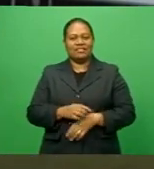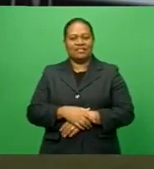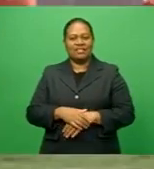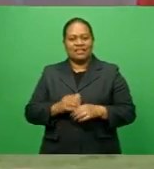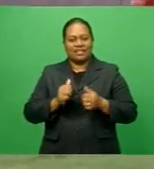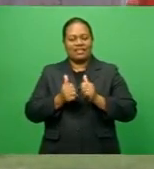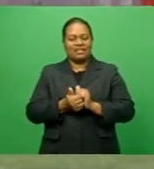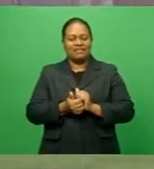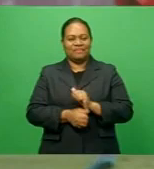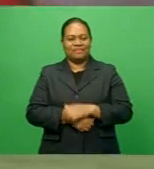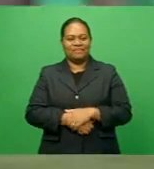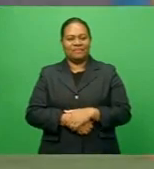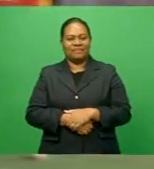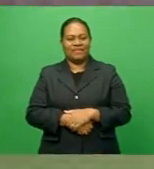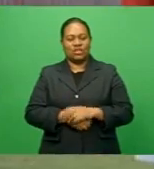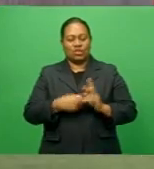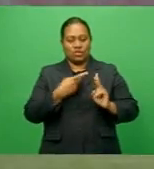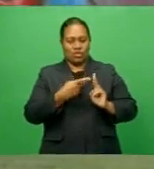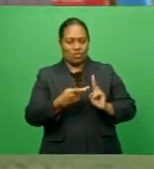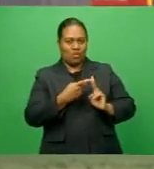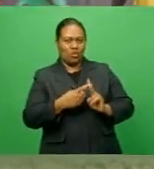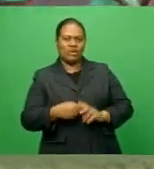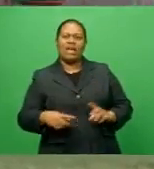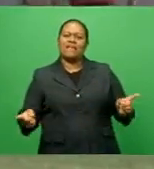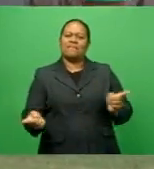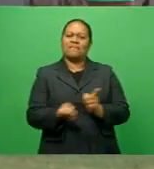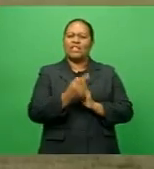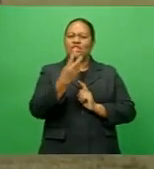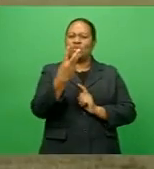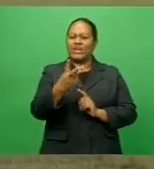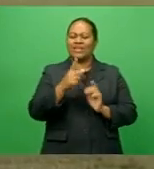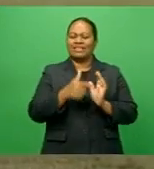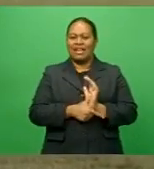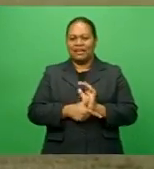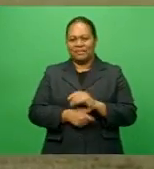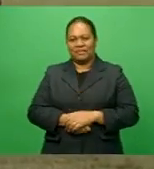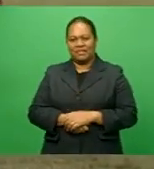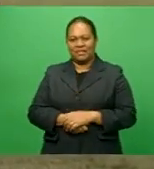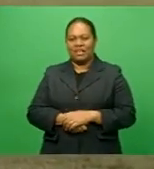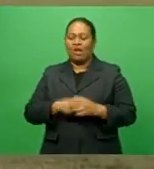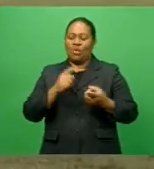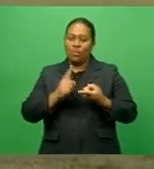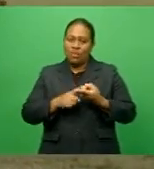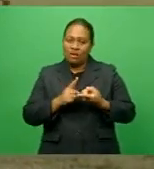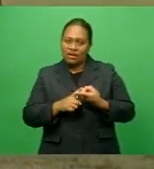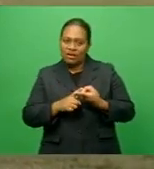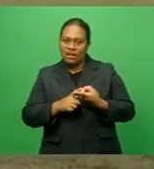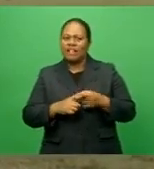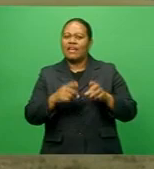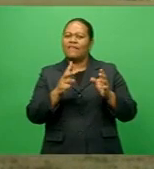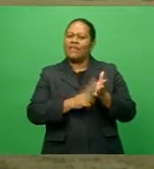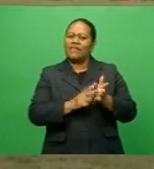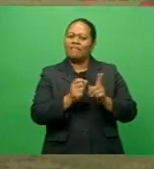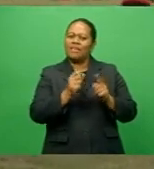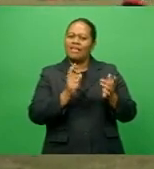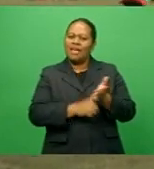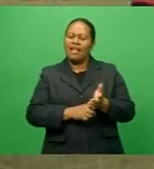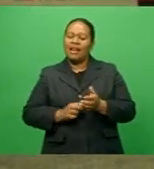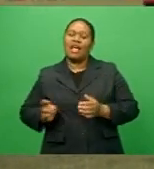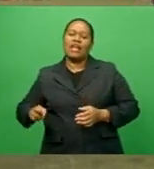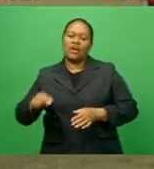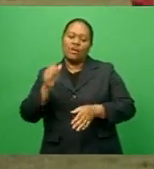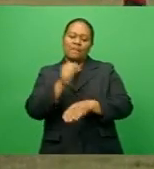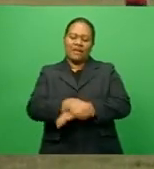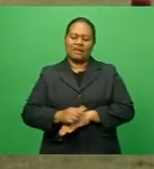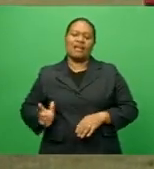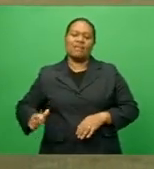looking forward for it. The two sides have met 3 times so far this season. The first was in the first round of the VPL, in which Rewa beat Lambasa